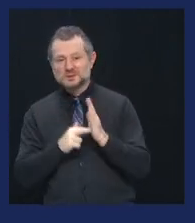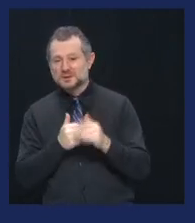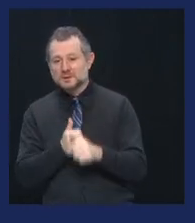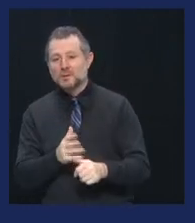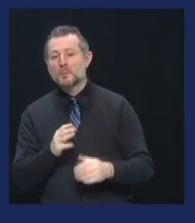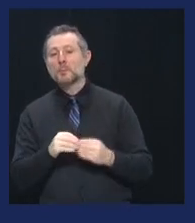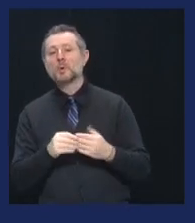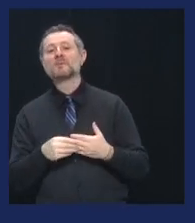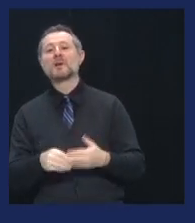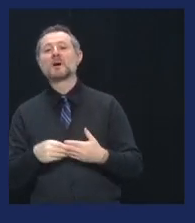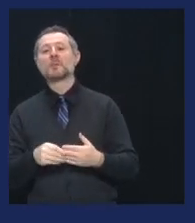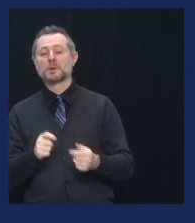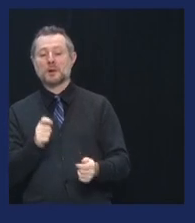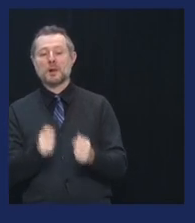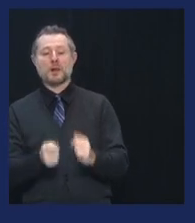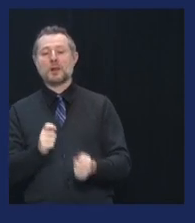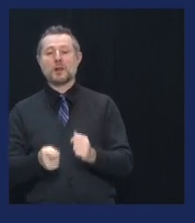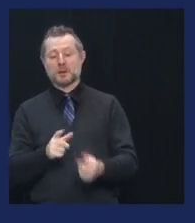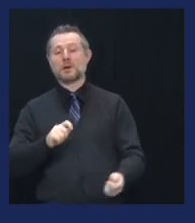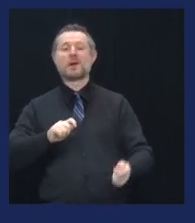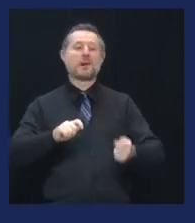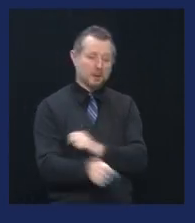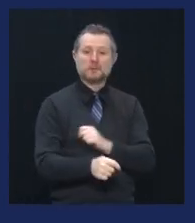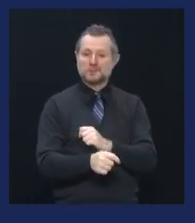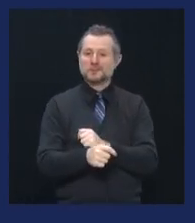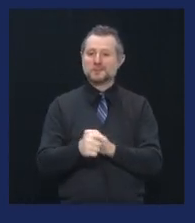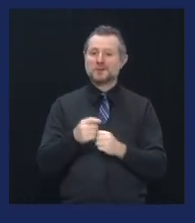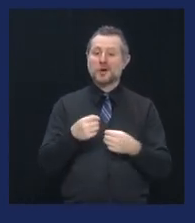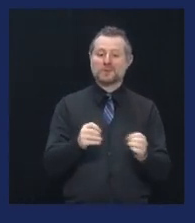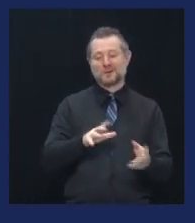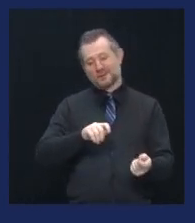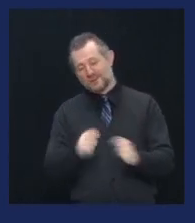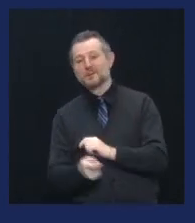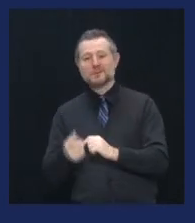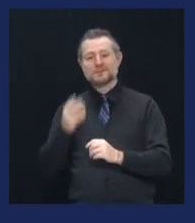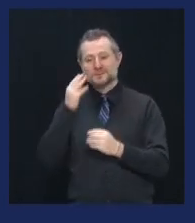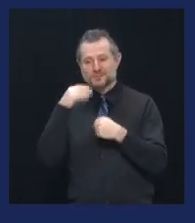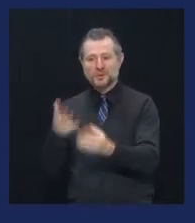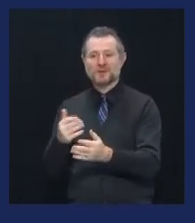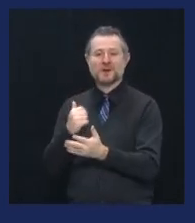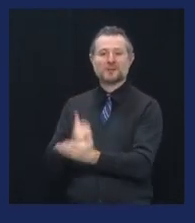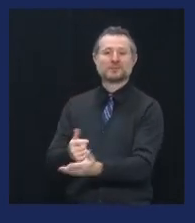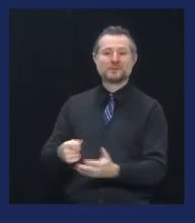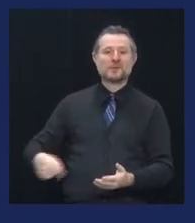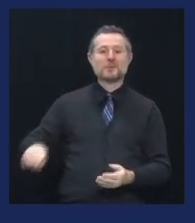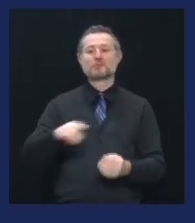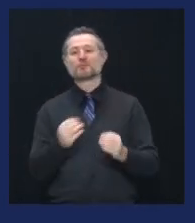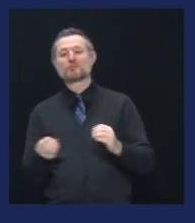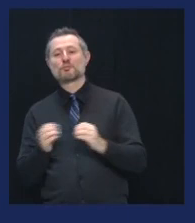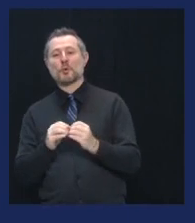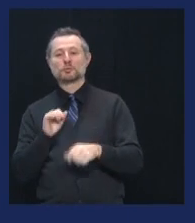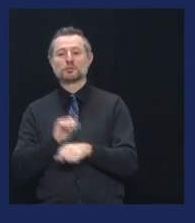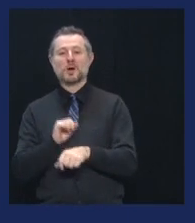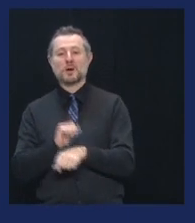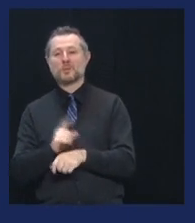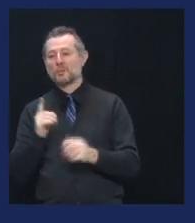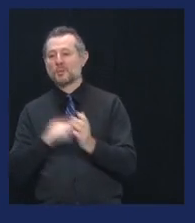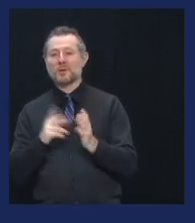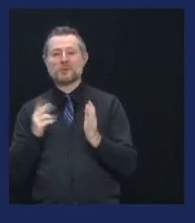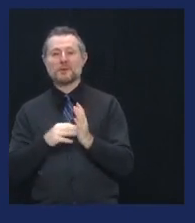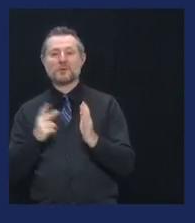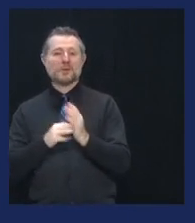housing. Stimulating housing conversions in these areas can create thousands of good-paying